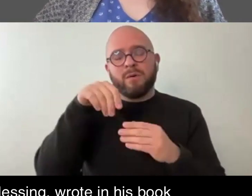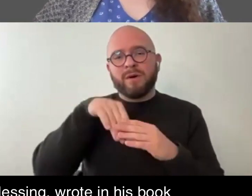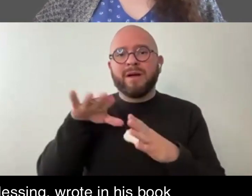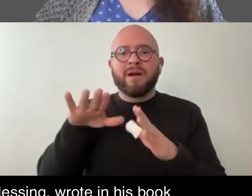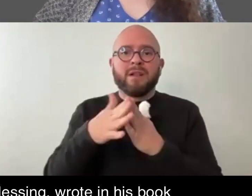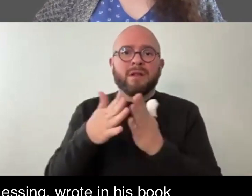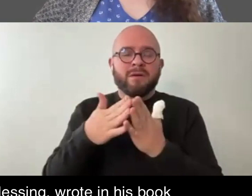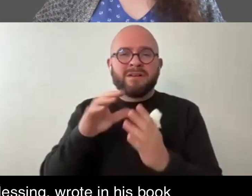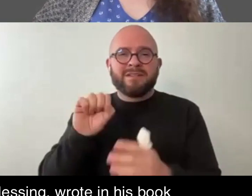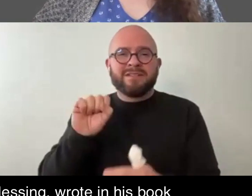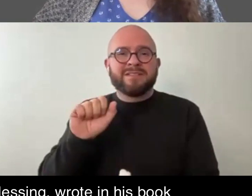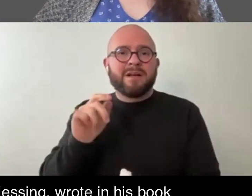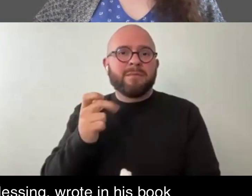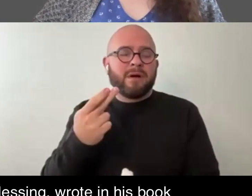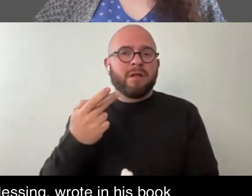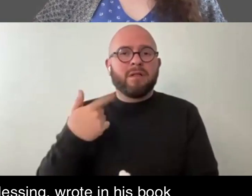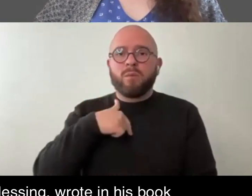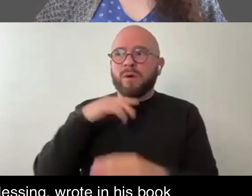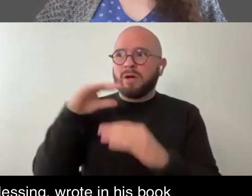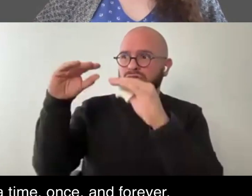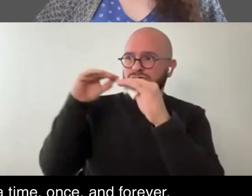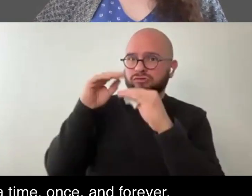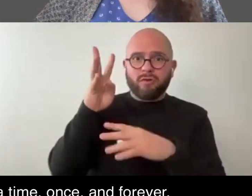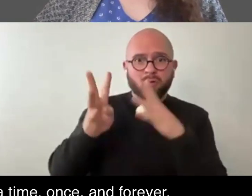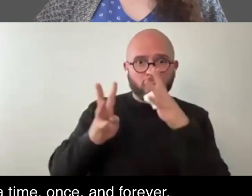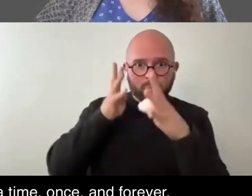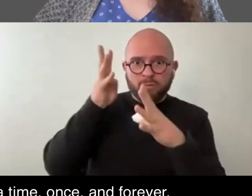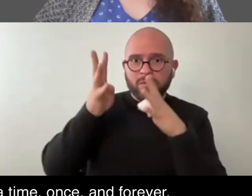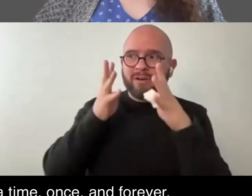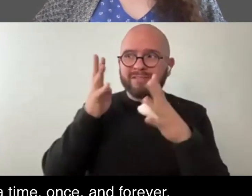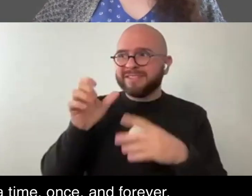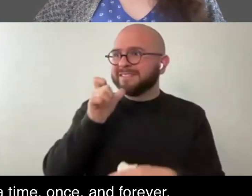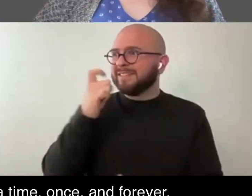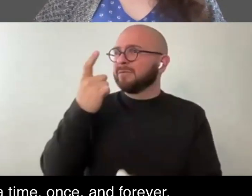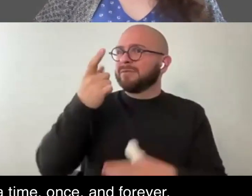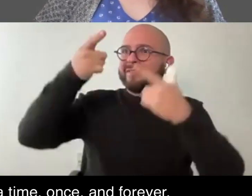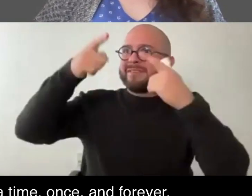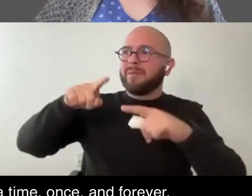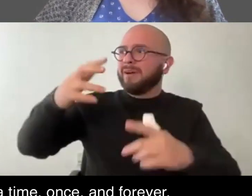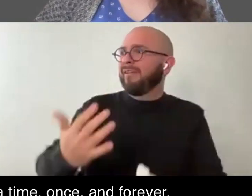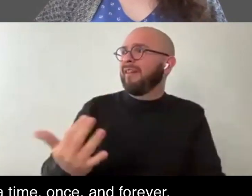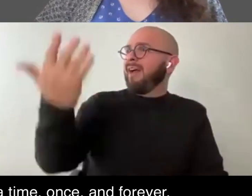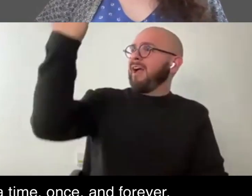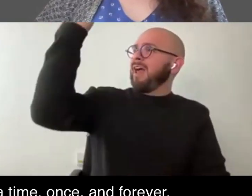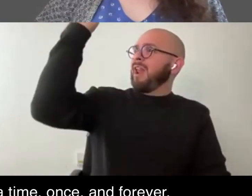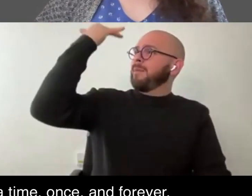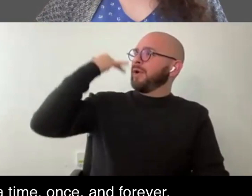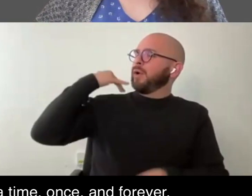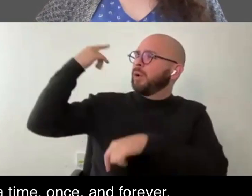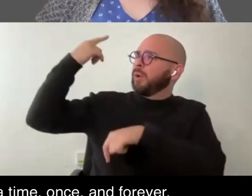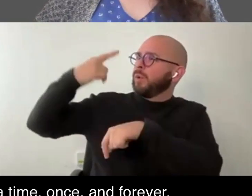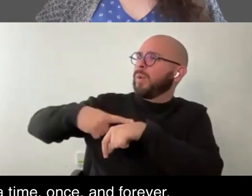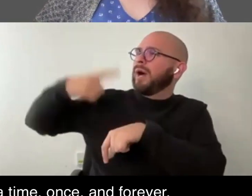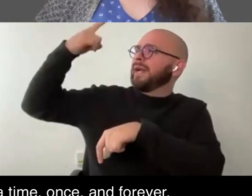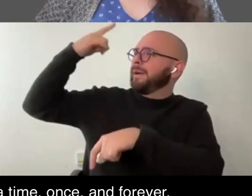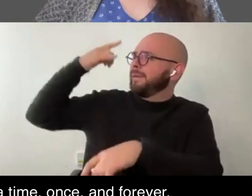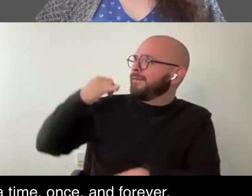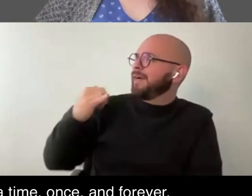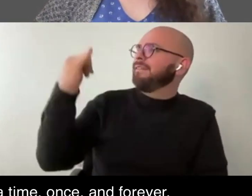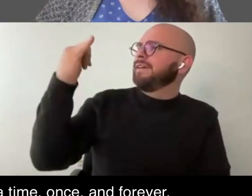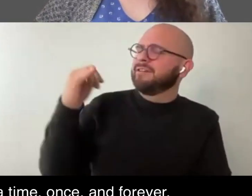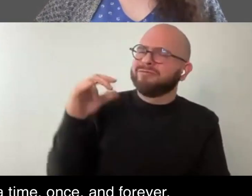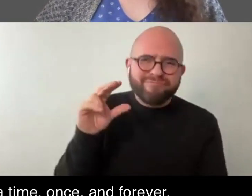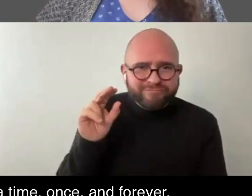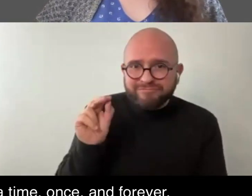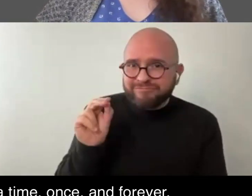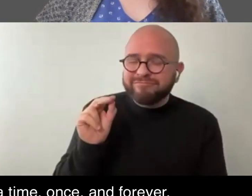"Creation, we are taught, is not an act that happened once upon a time, once and forever. The act of bringing